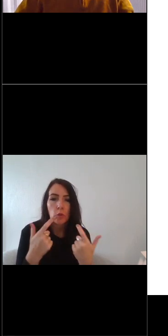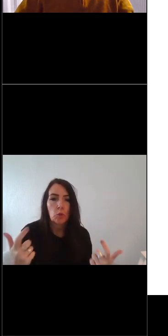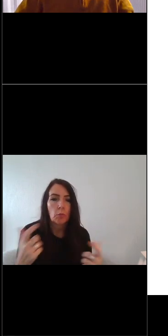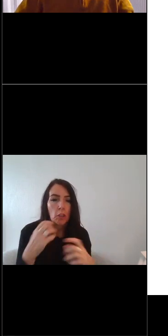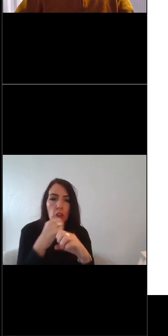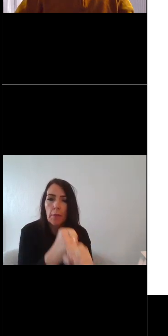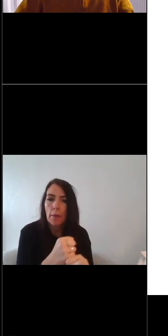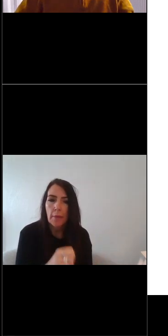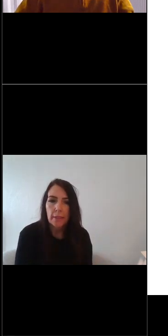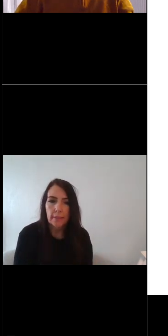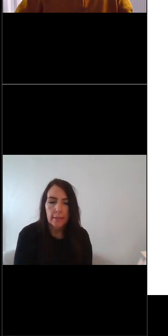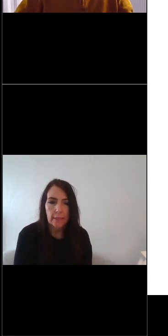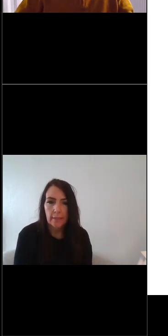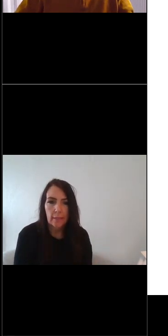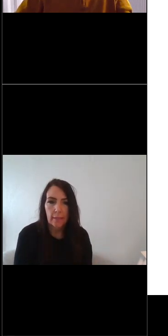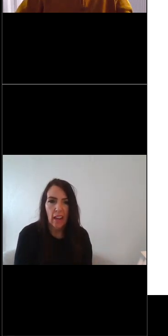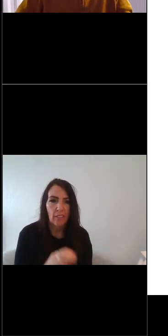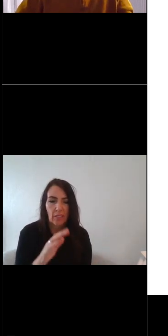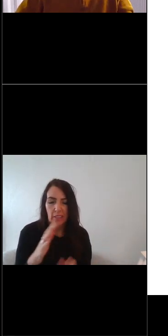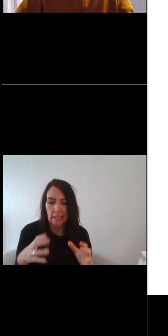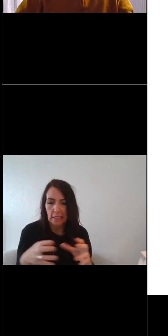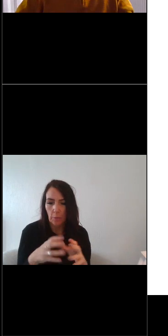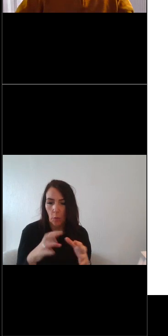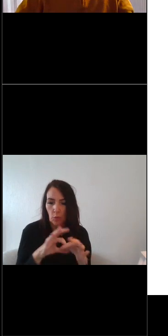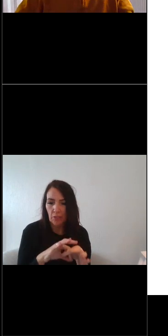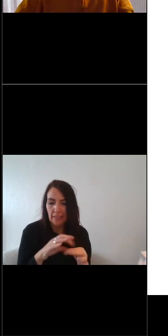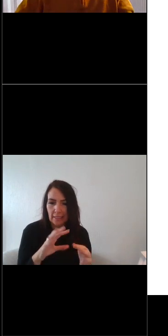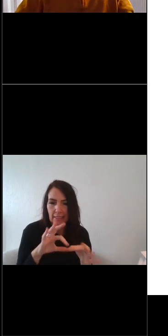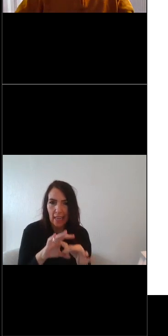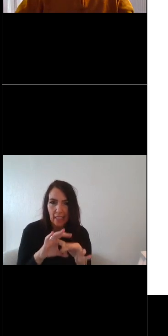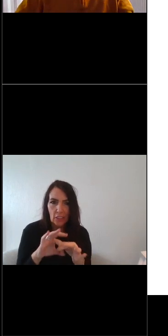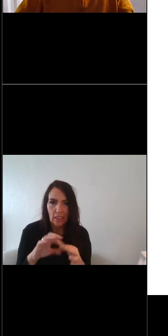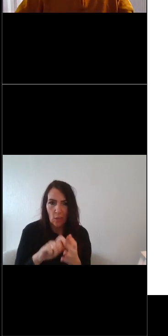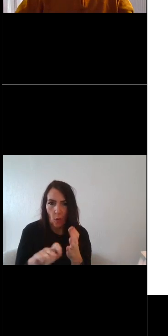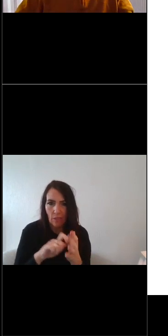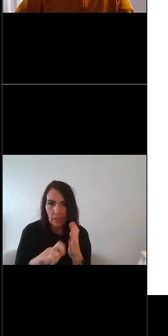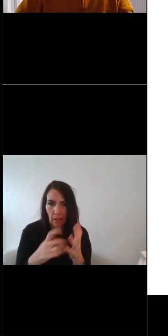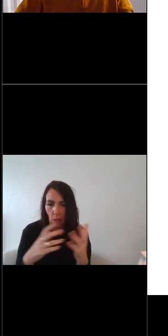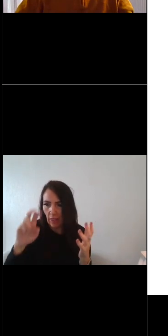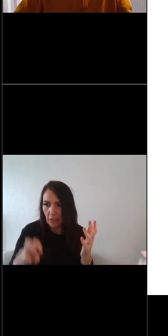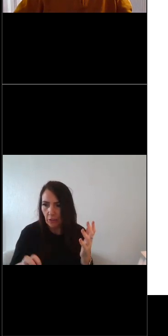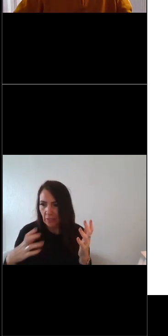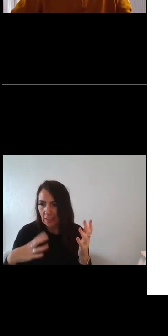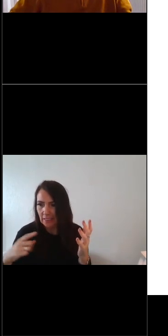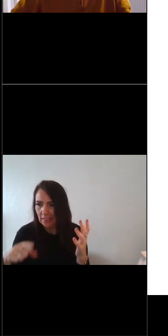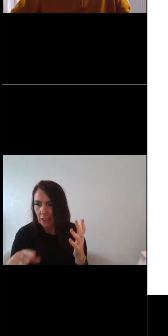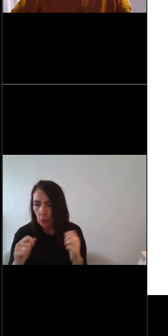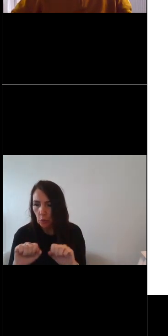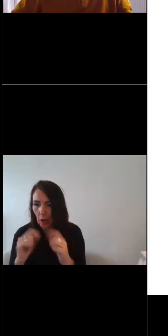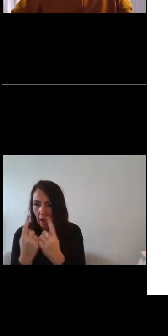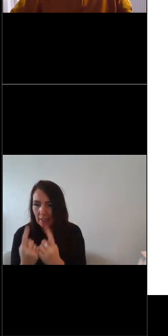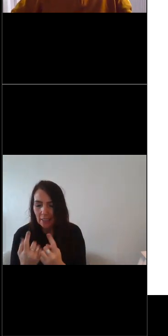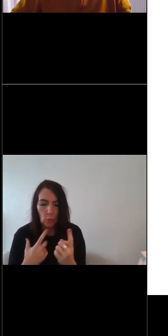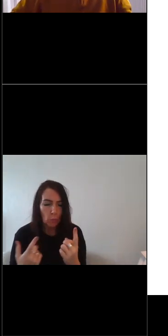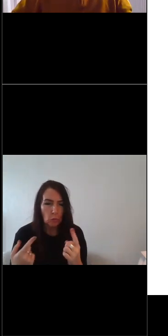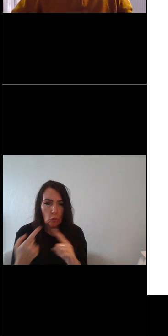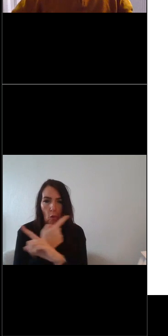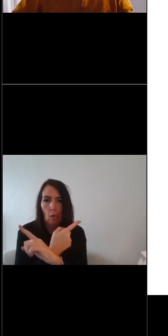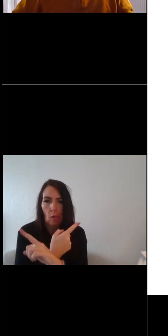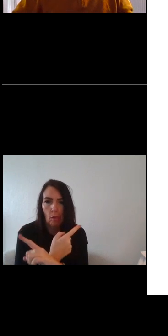grid connection at your depot or office and you've got a lot of electrification needed of your own assets. You don't want to scupper that